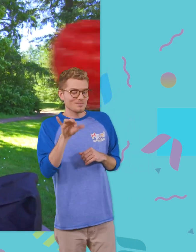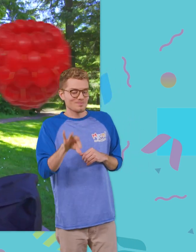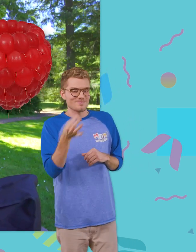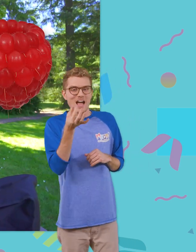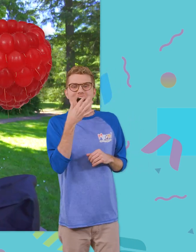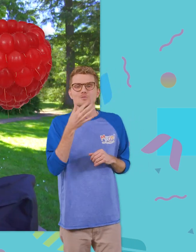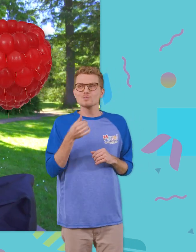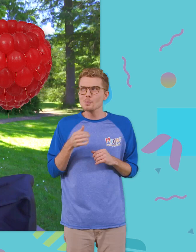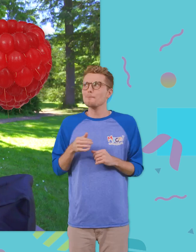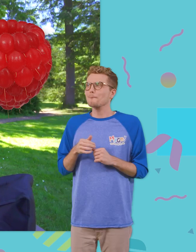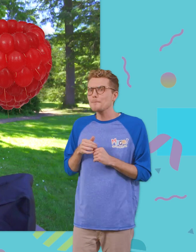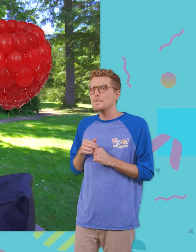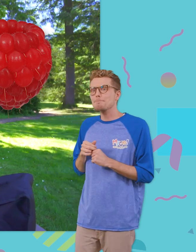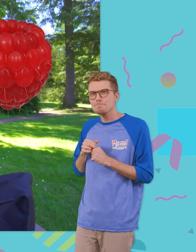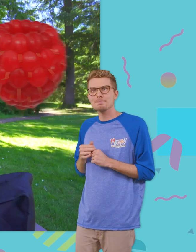This raspberry.